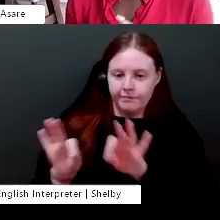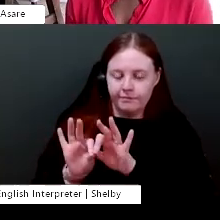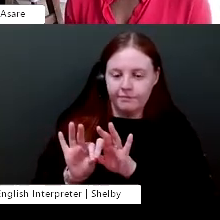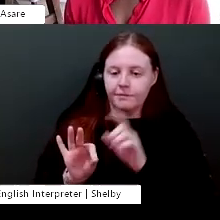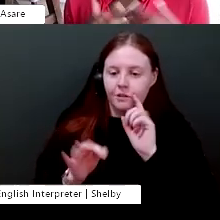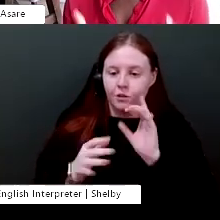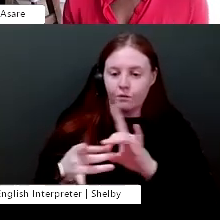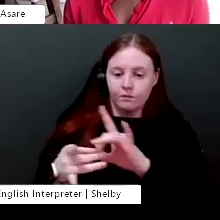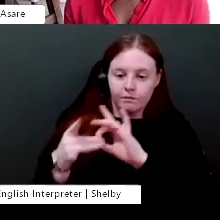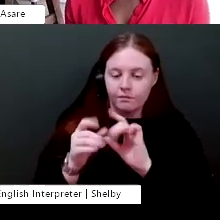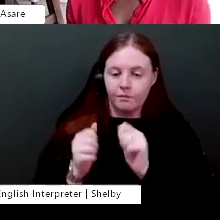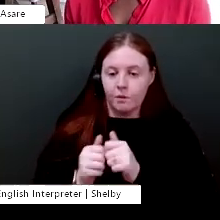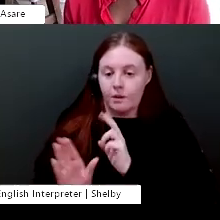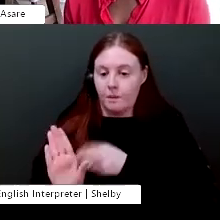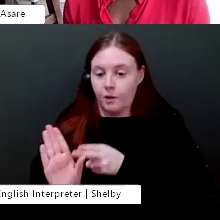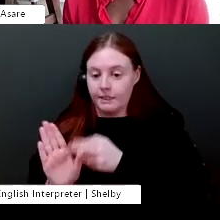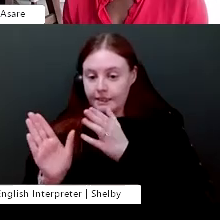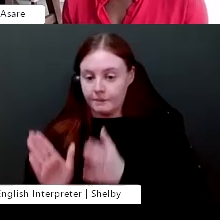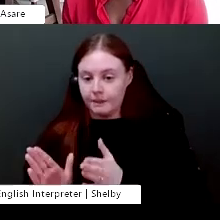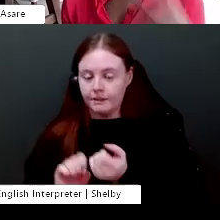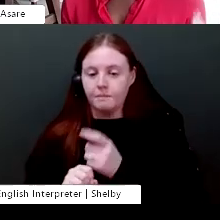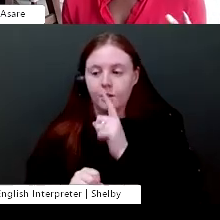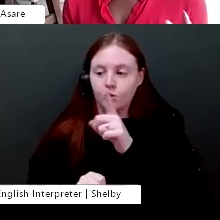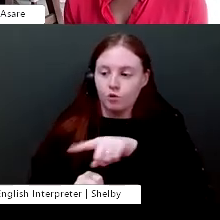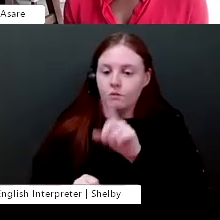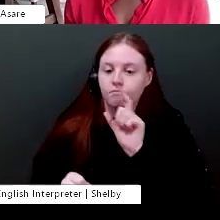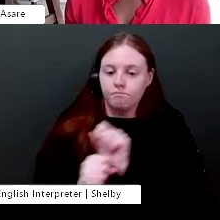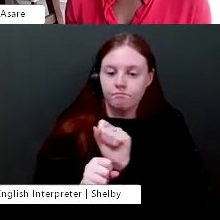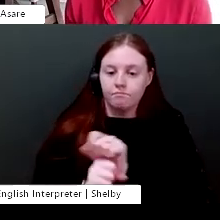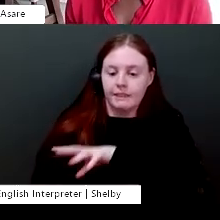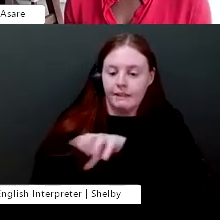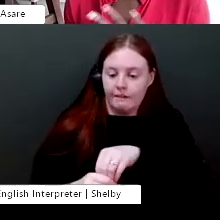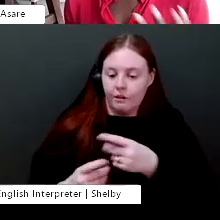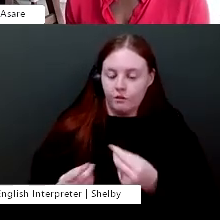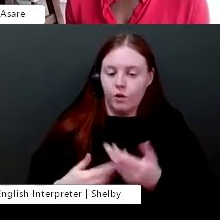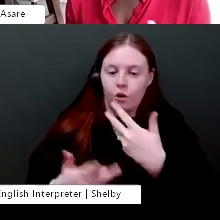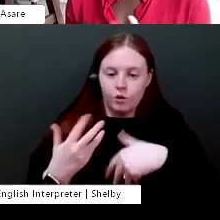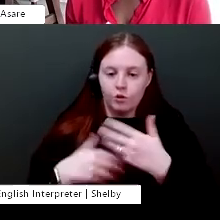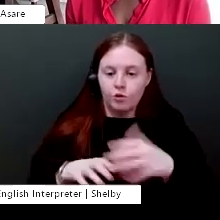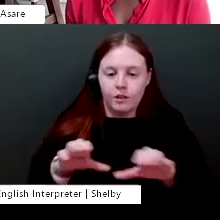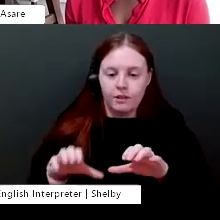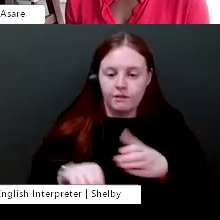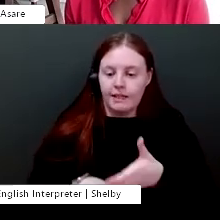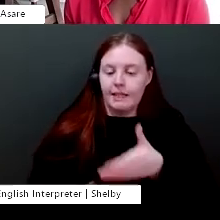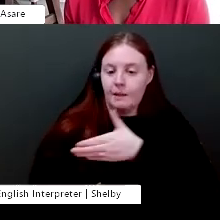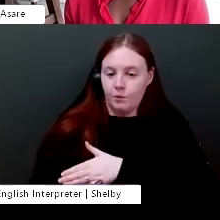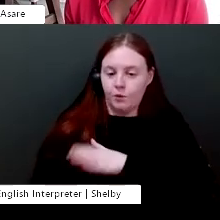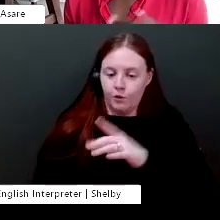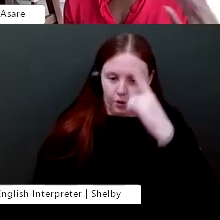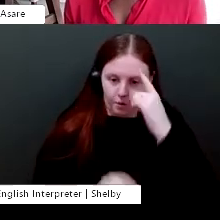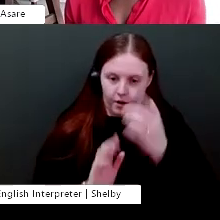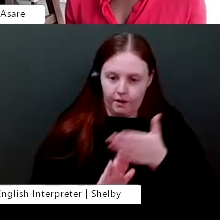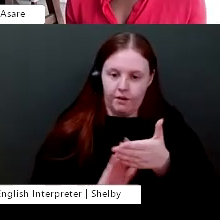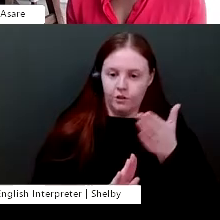participants and also ensuring active participation are all social activities that can improve cognitive function